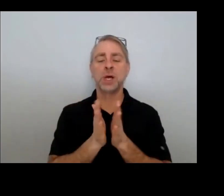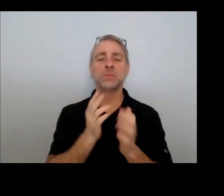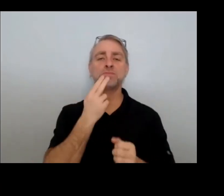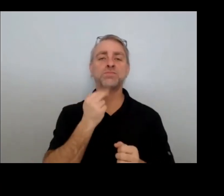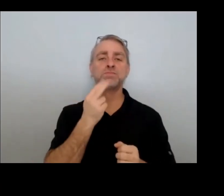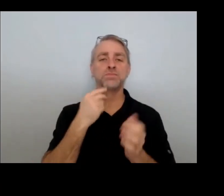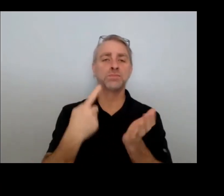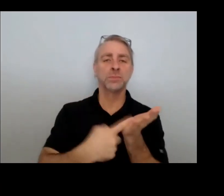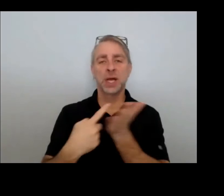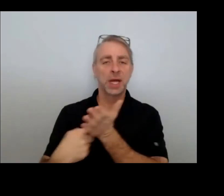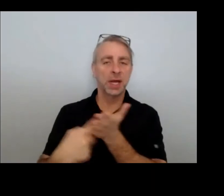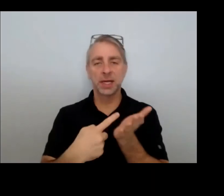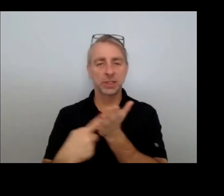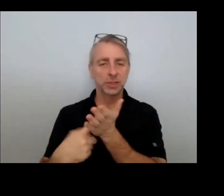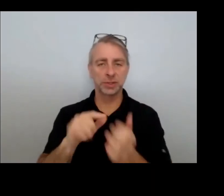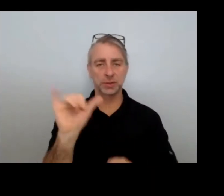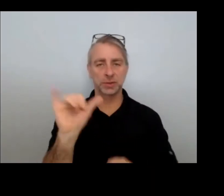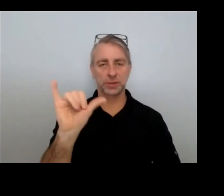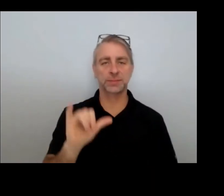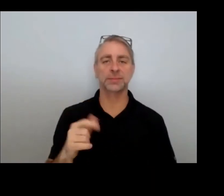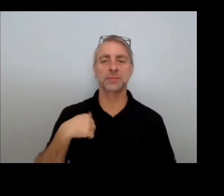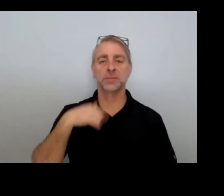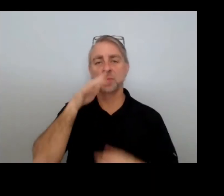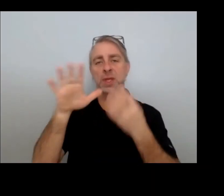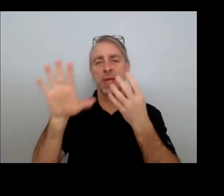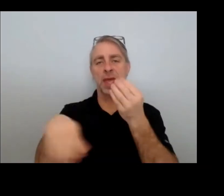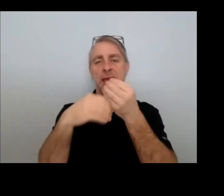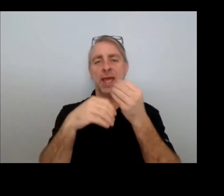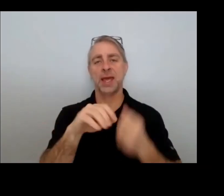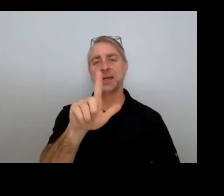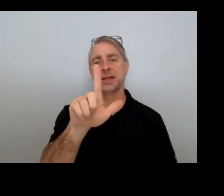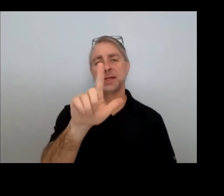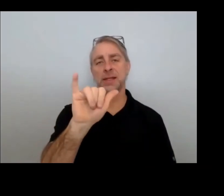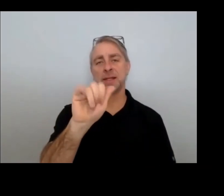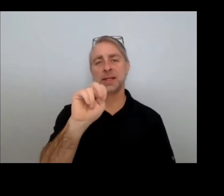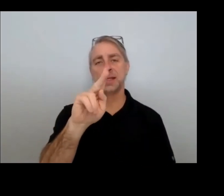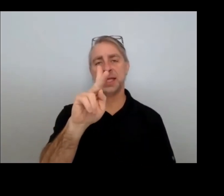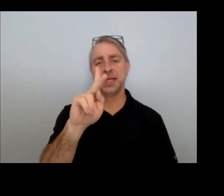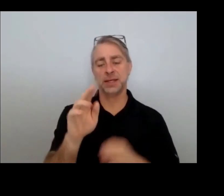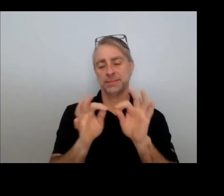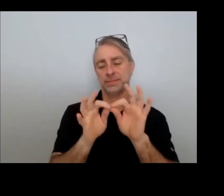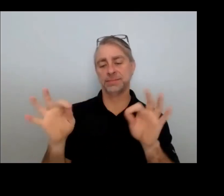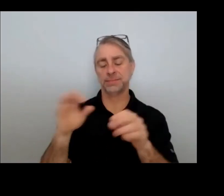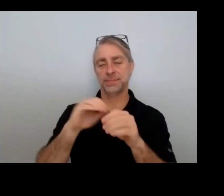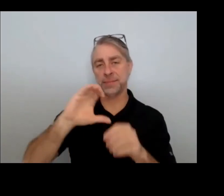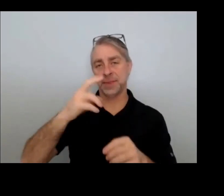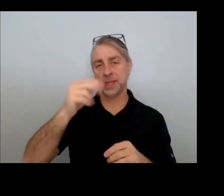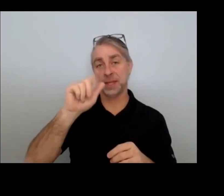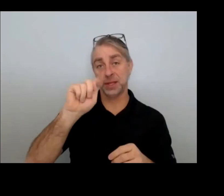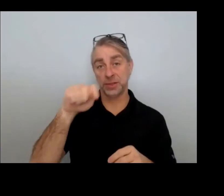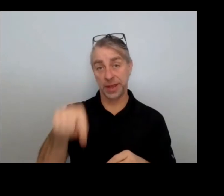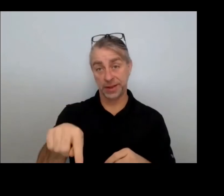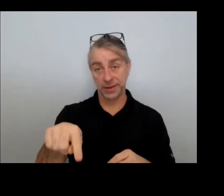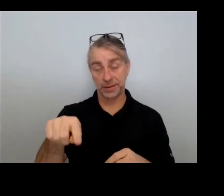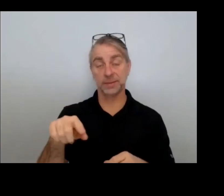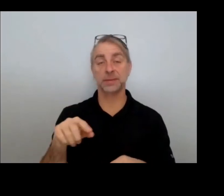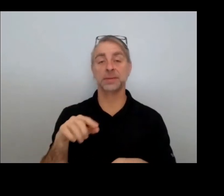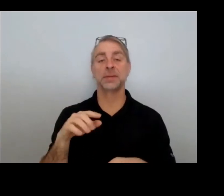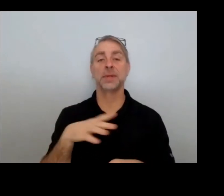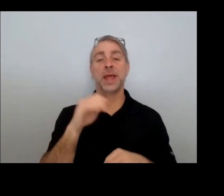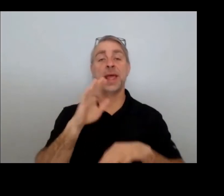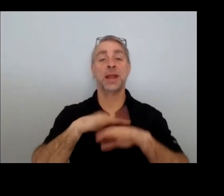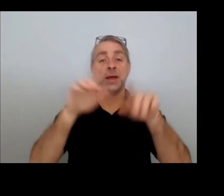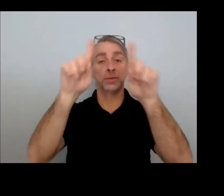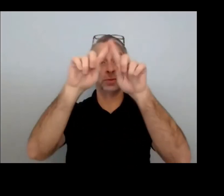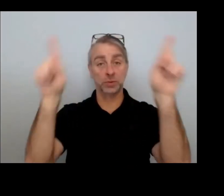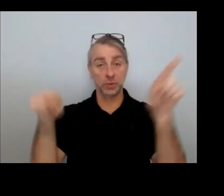period then. And what we'll do is we'll put a link into the chat box at that point and on the screen where you can go into